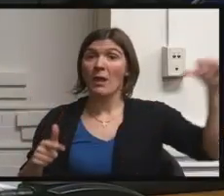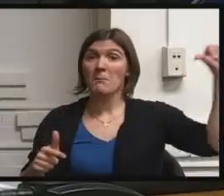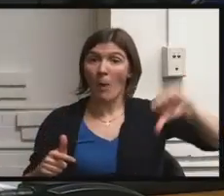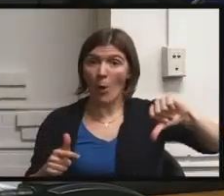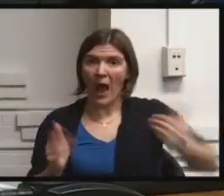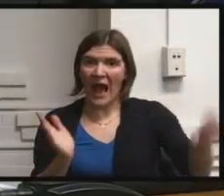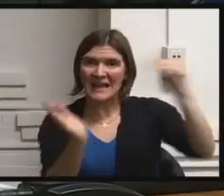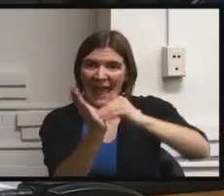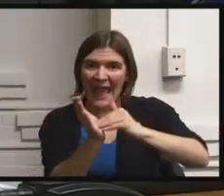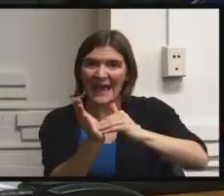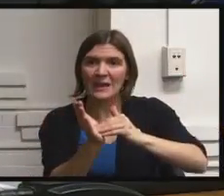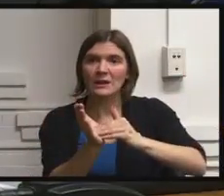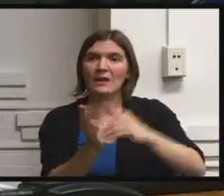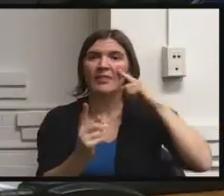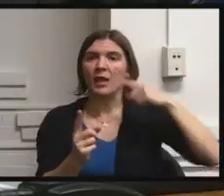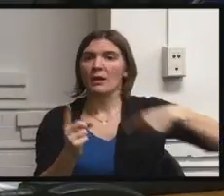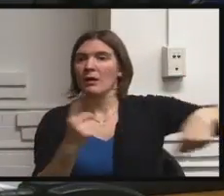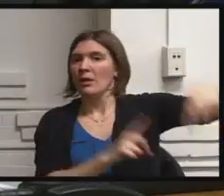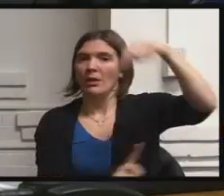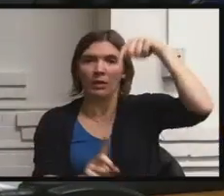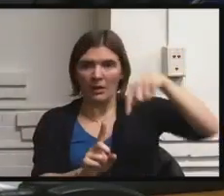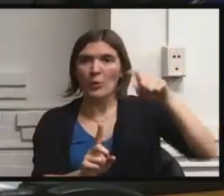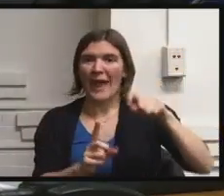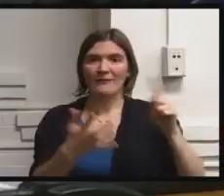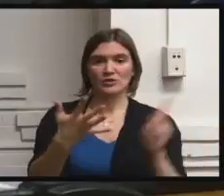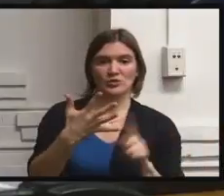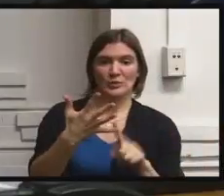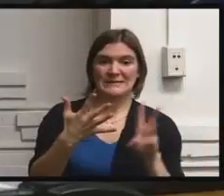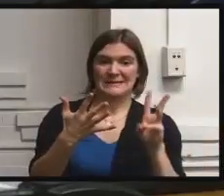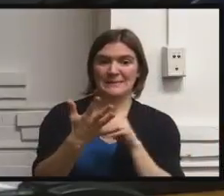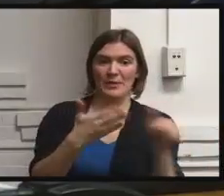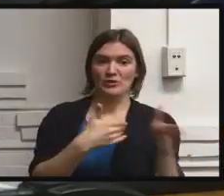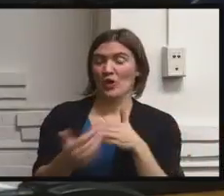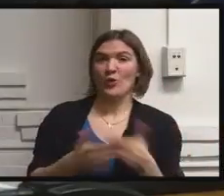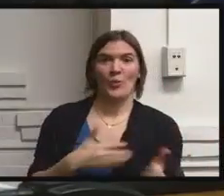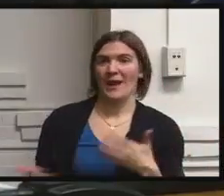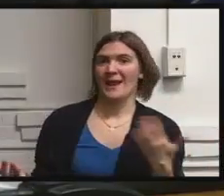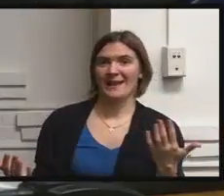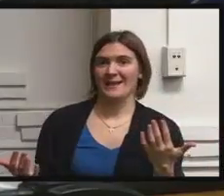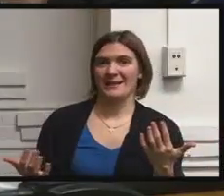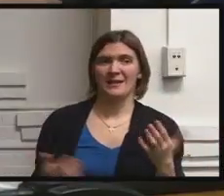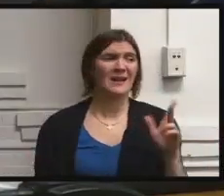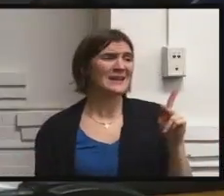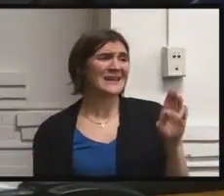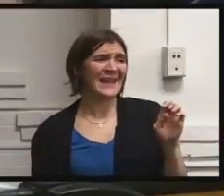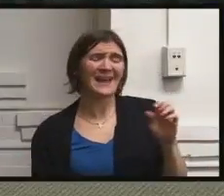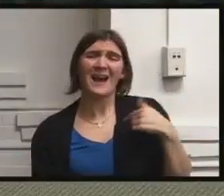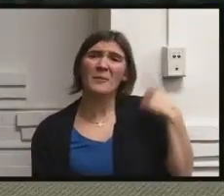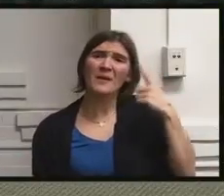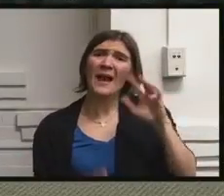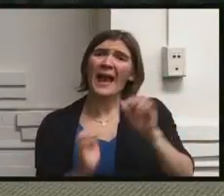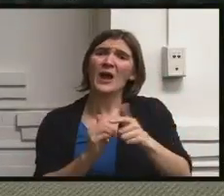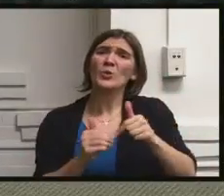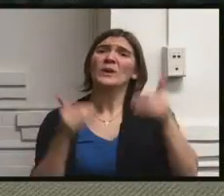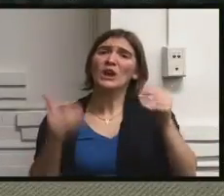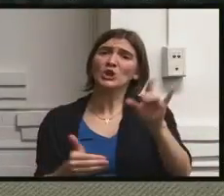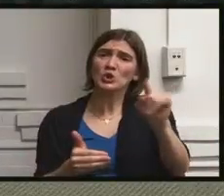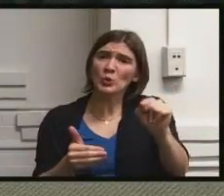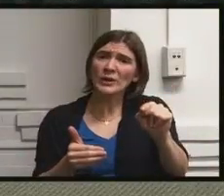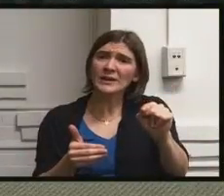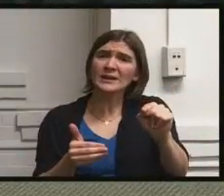million project by default, because that has to get done. Right. Well, that's what I'm concerned about, is how do we get this done in a way that is